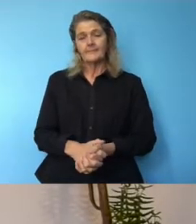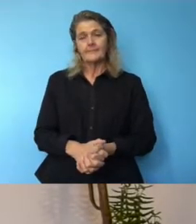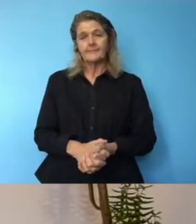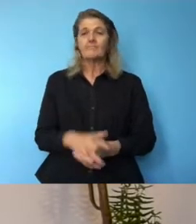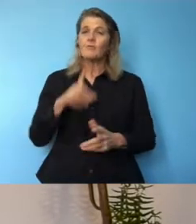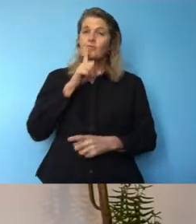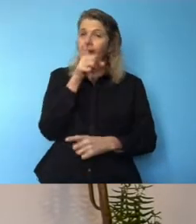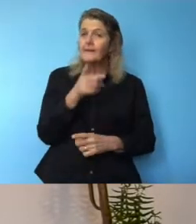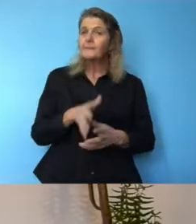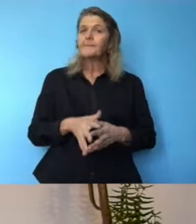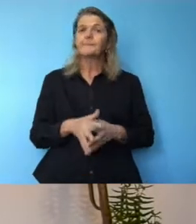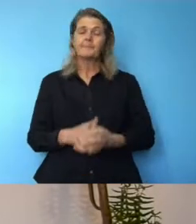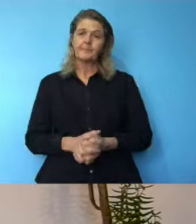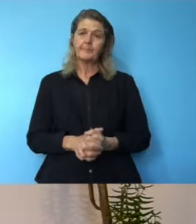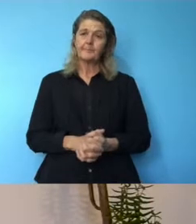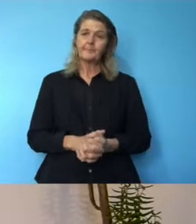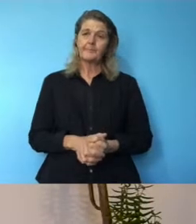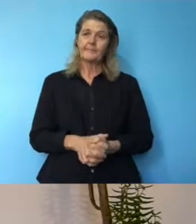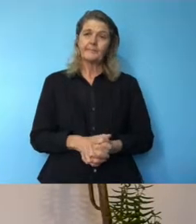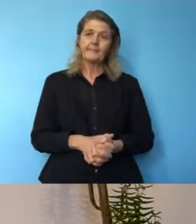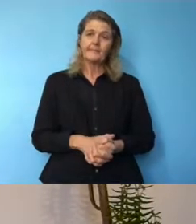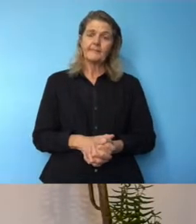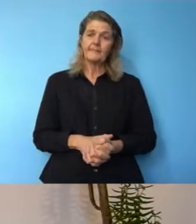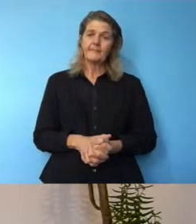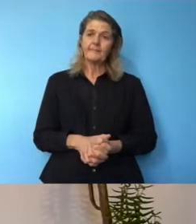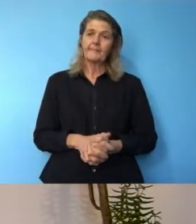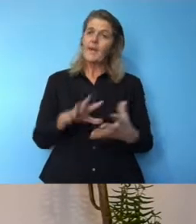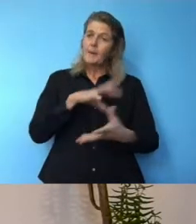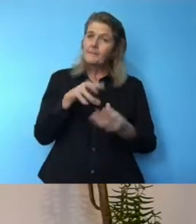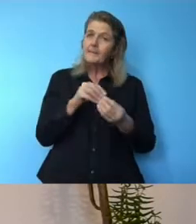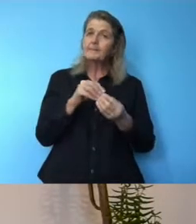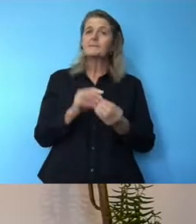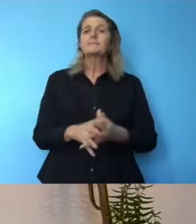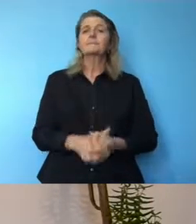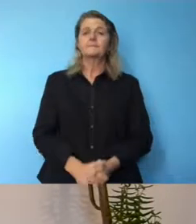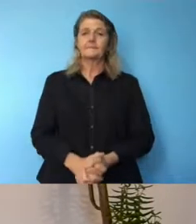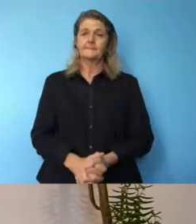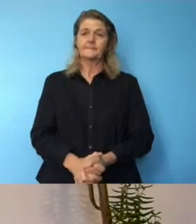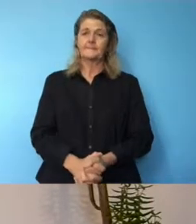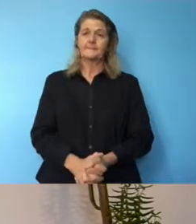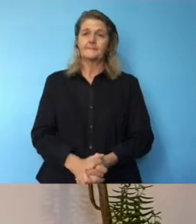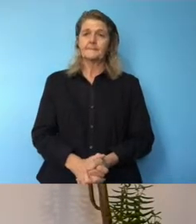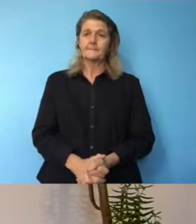And our red. And let's see, mix those together.